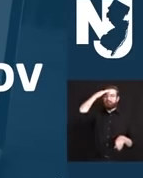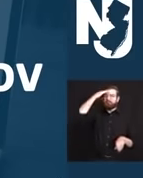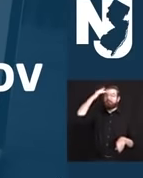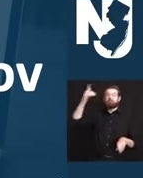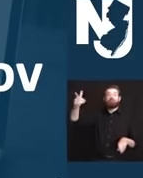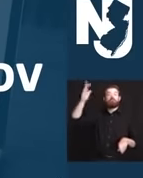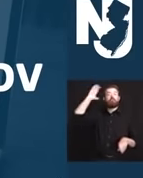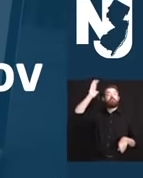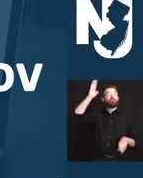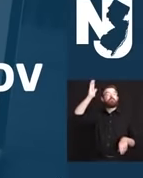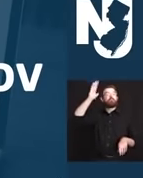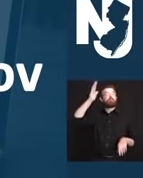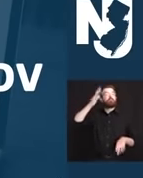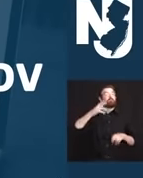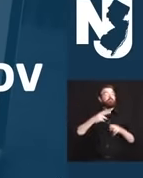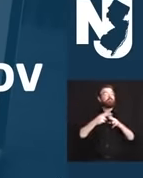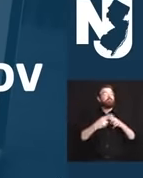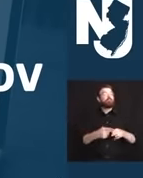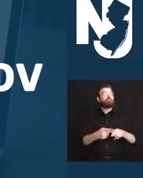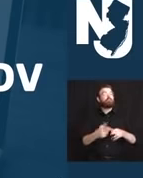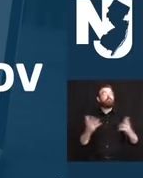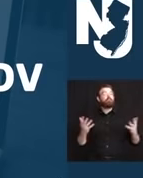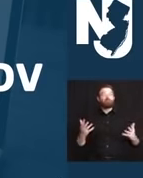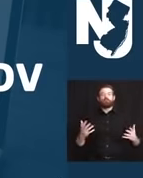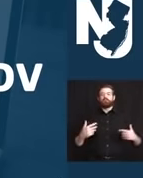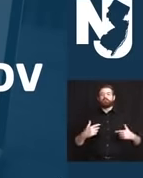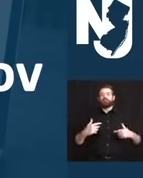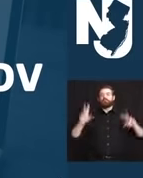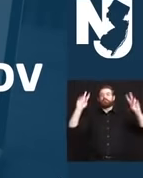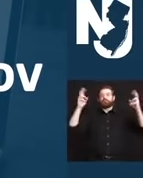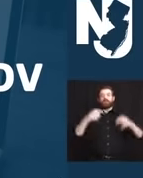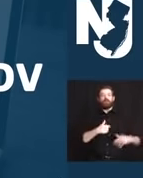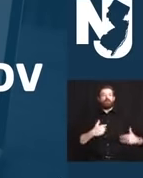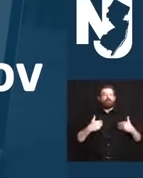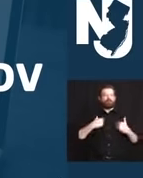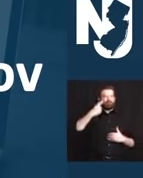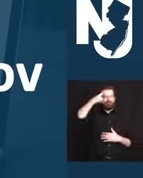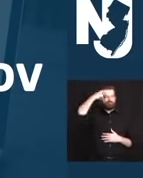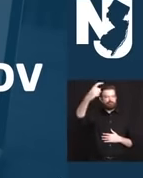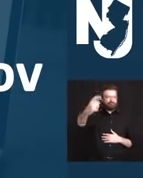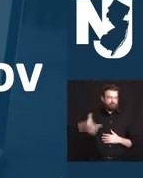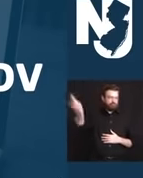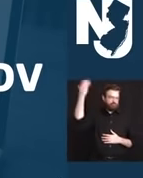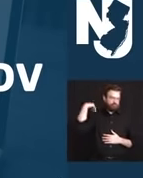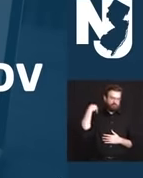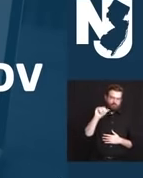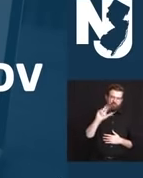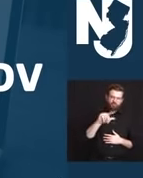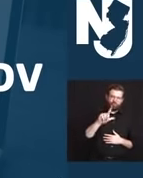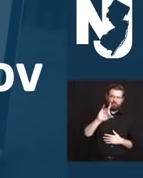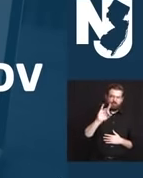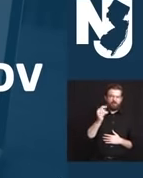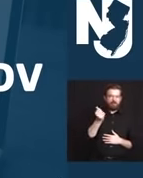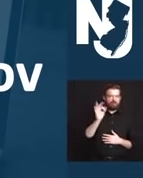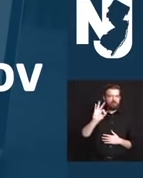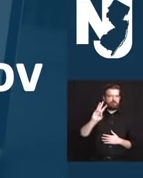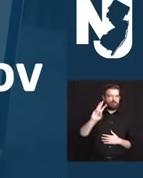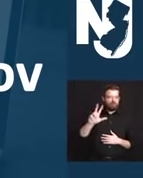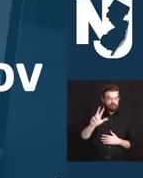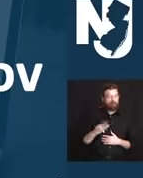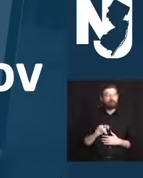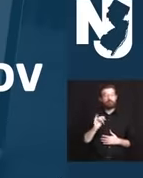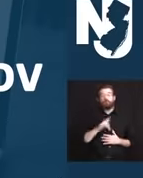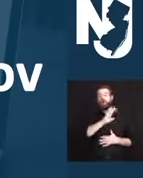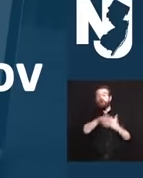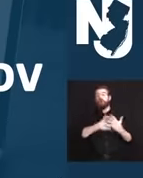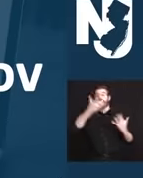28th, 1963. They've all now passed with John Lewis's passing, so God rest each and every one of those